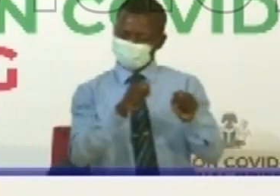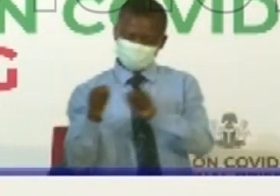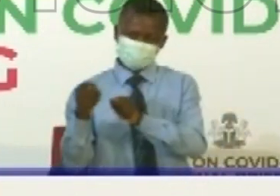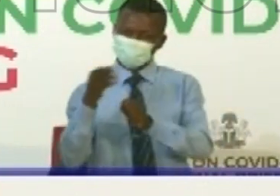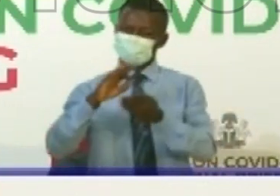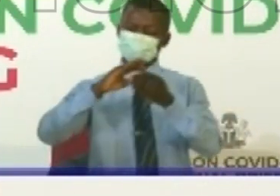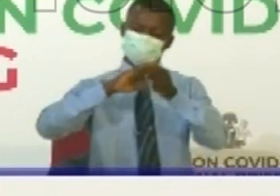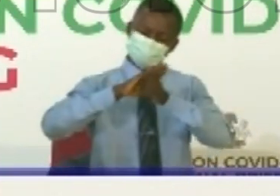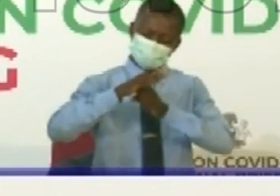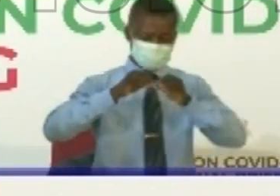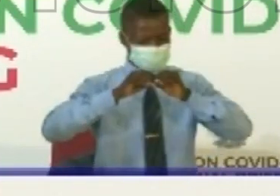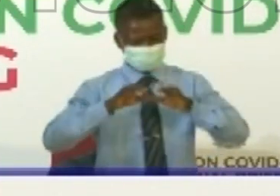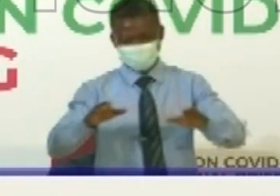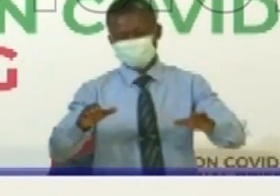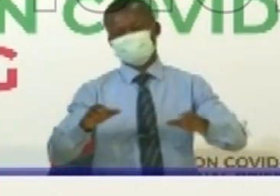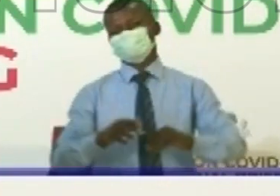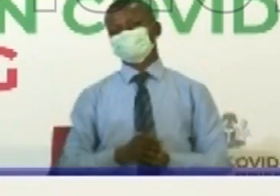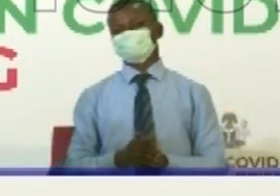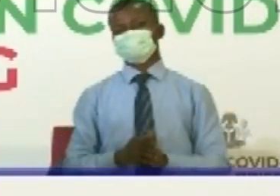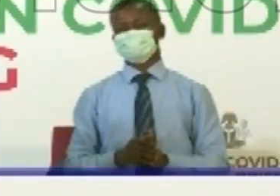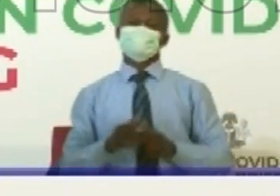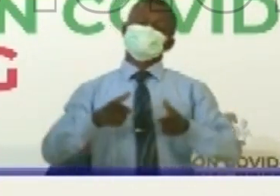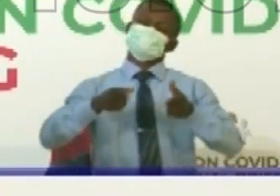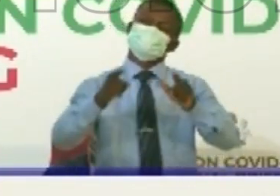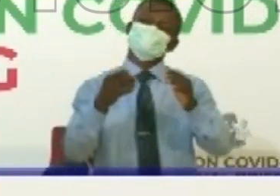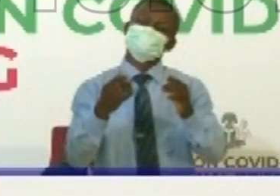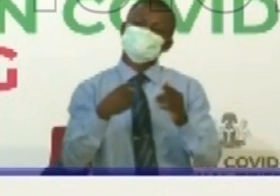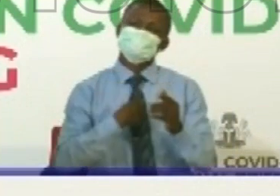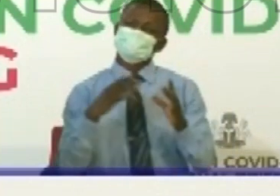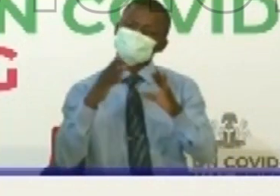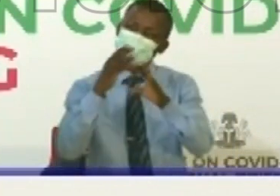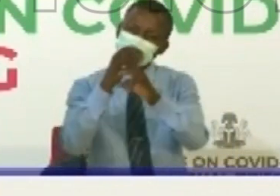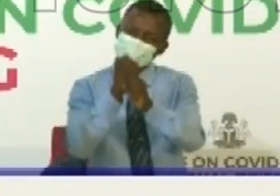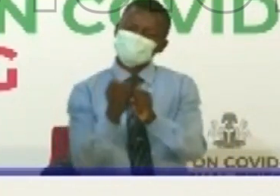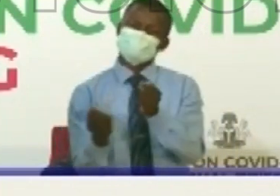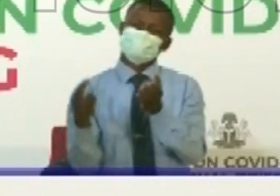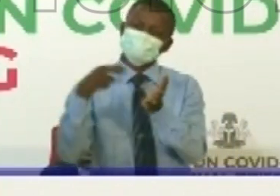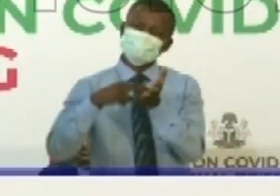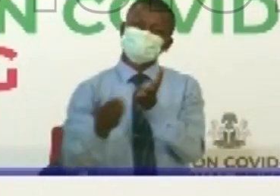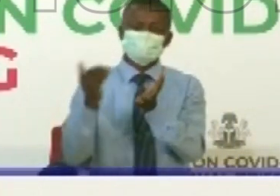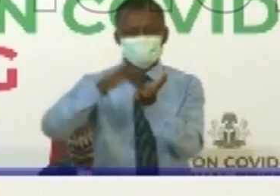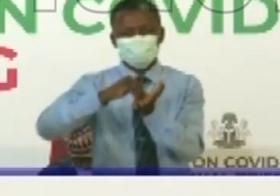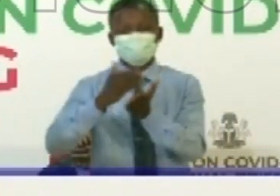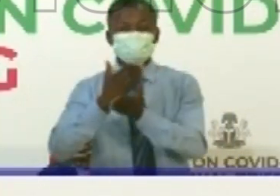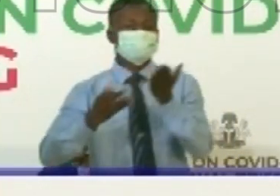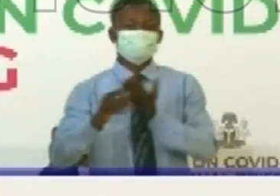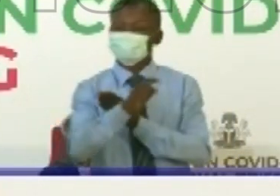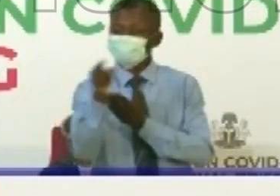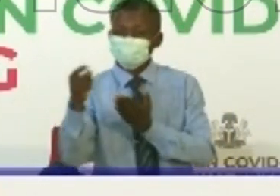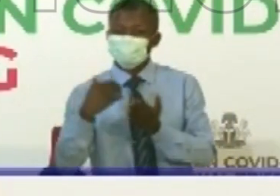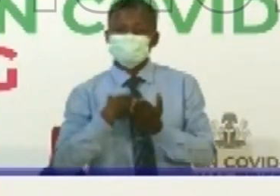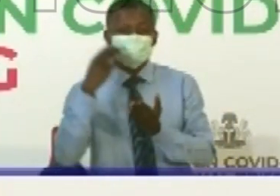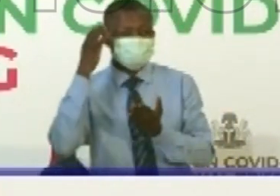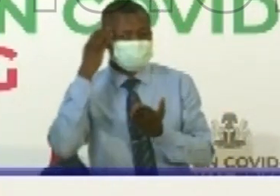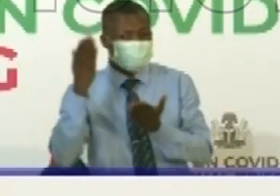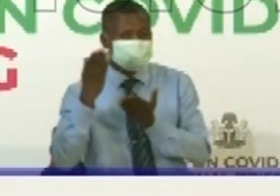COVID-19. Before closing, let me just reiterate Some of you must have heard on the news a couple